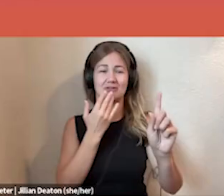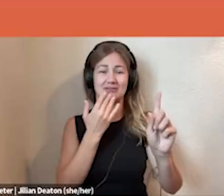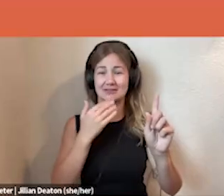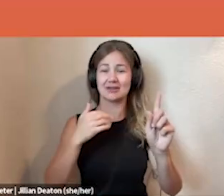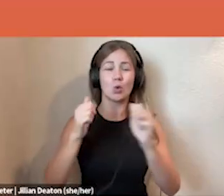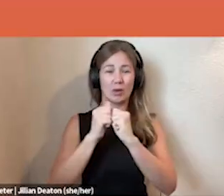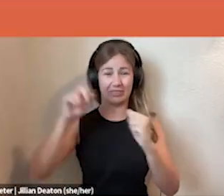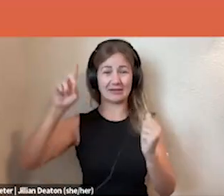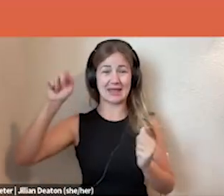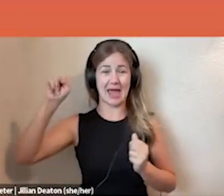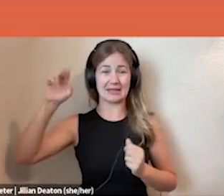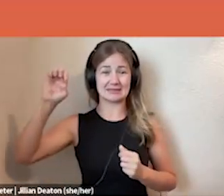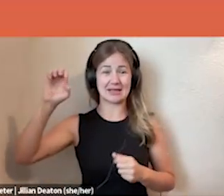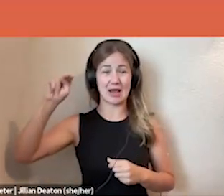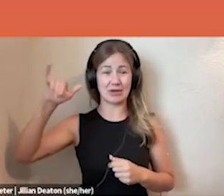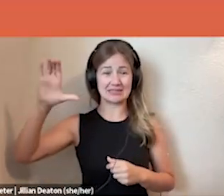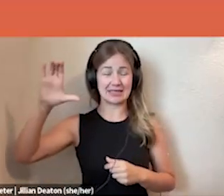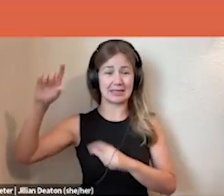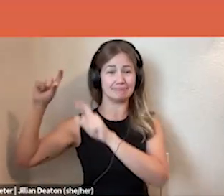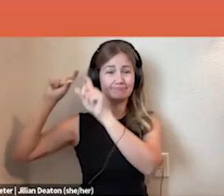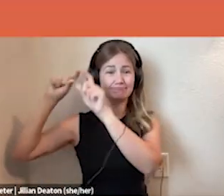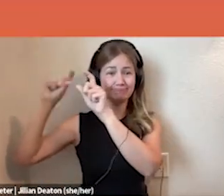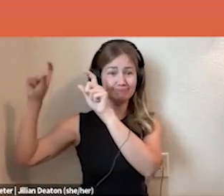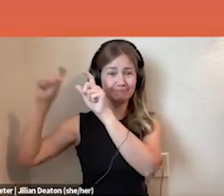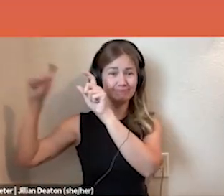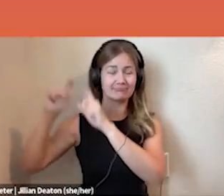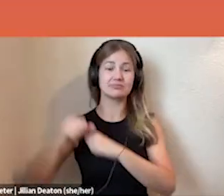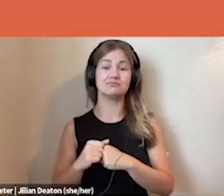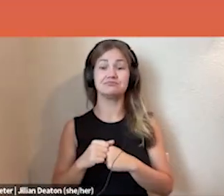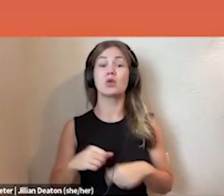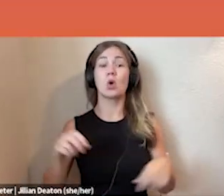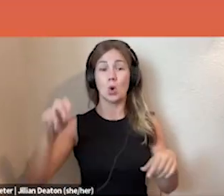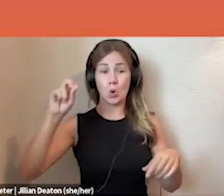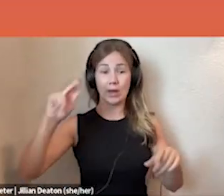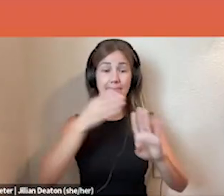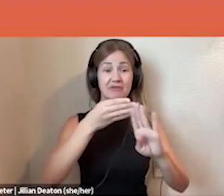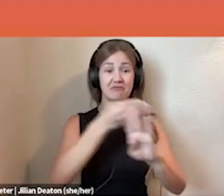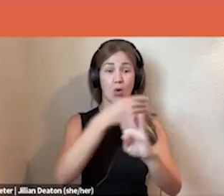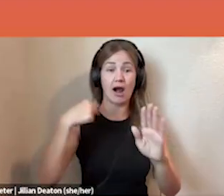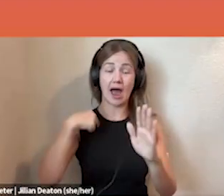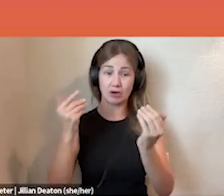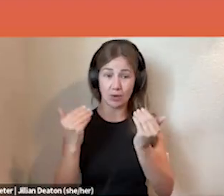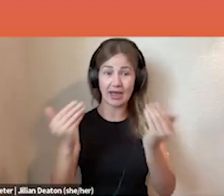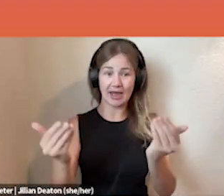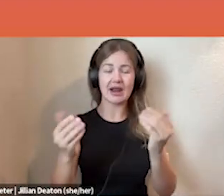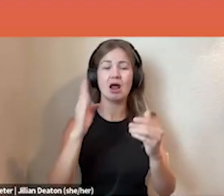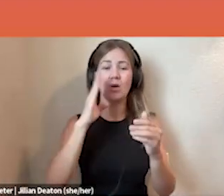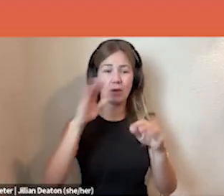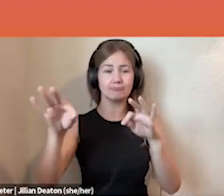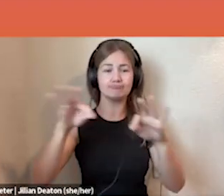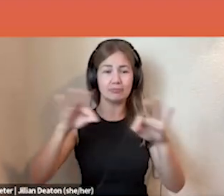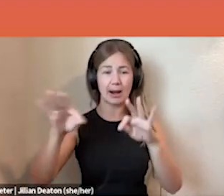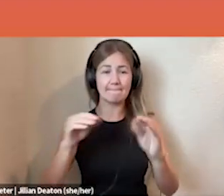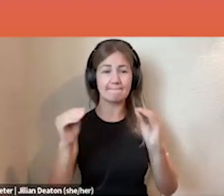Before I introduce you to Hallie, let's deepen the roots of our work by reading Dance NYC's land